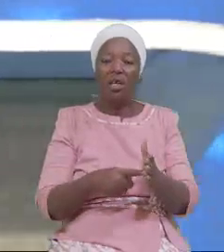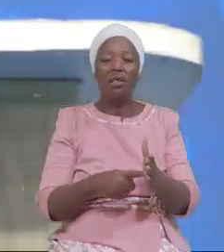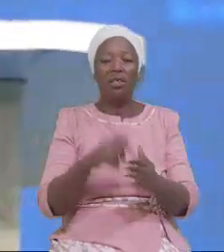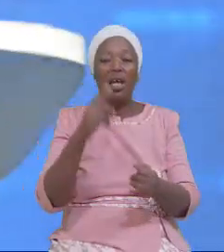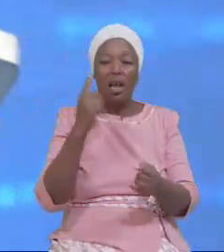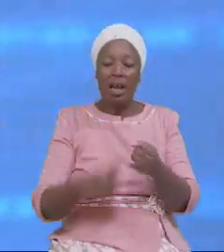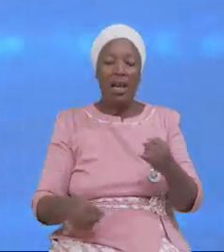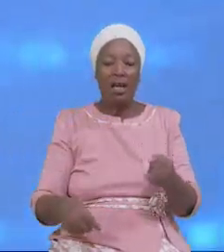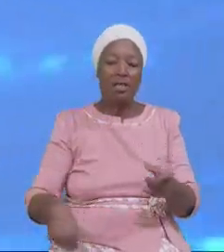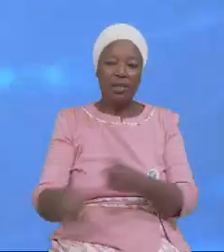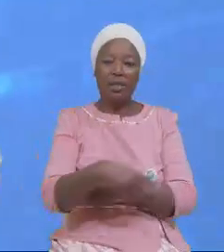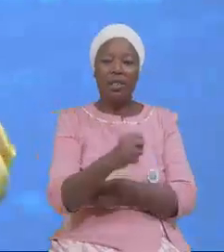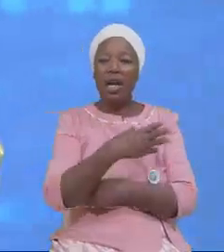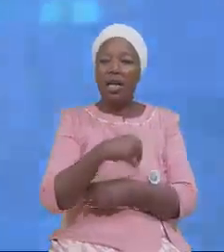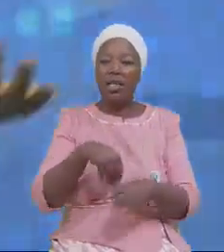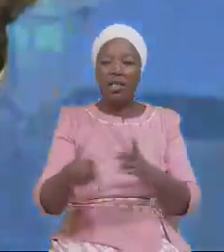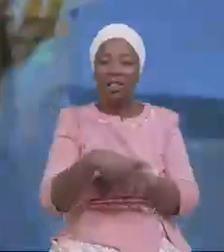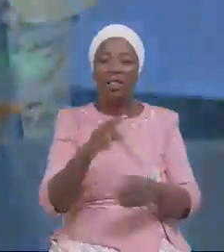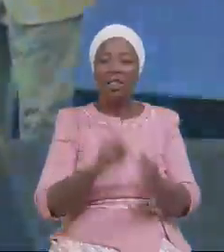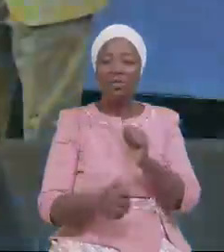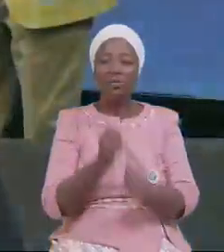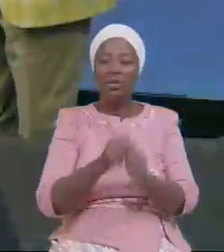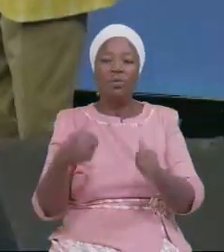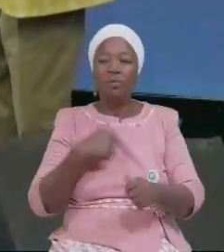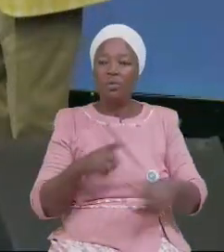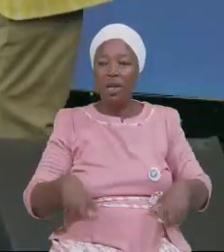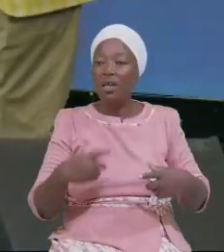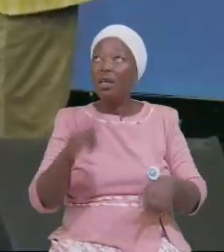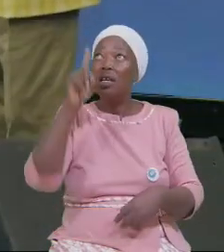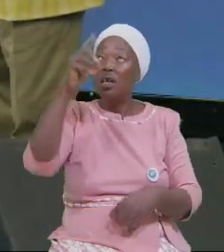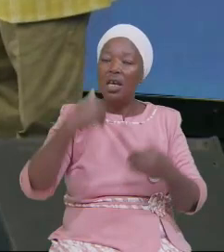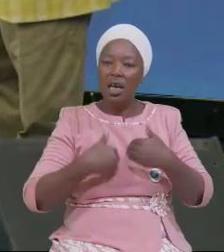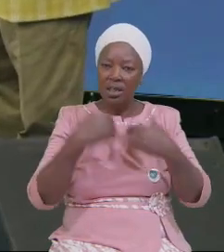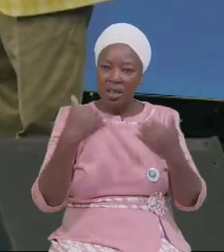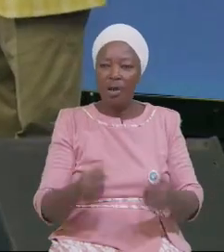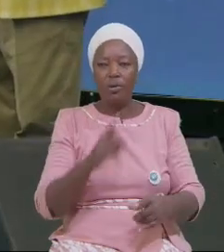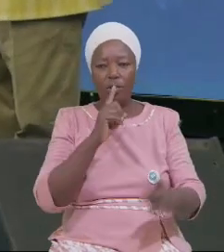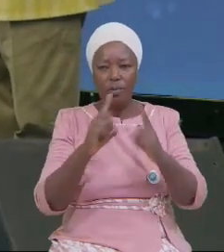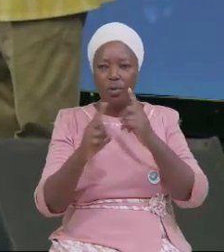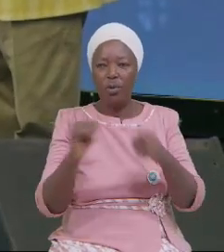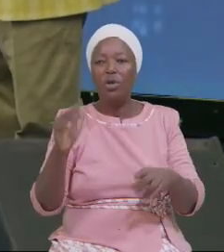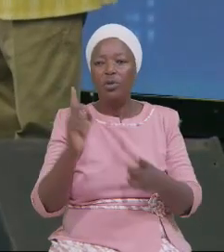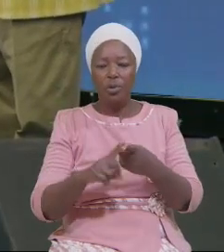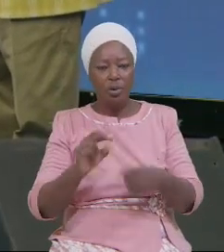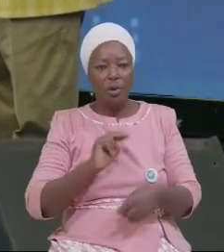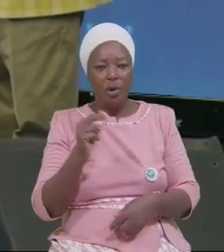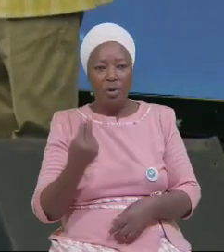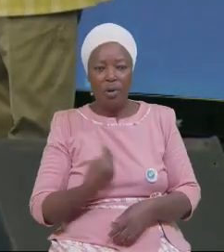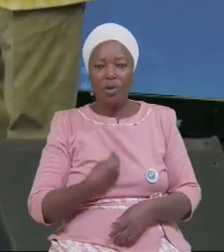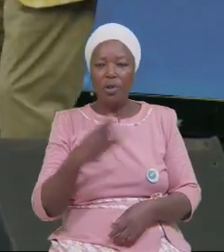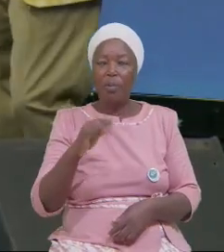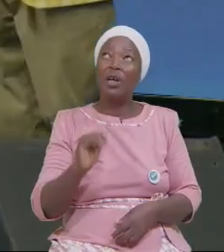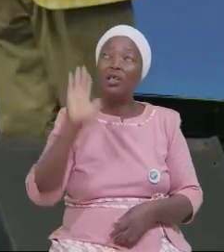in the days in which we live, he has now spoken unto us by his